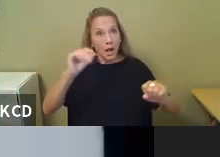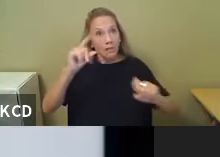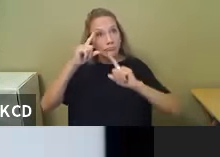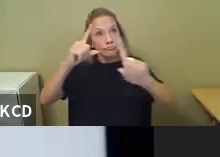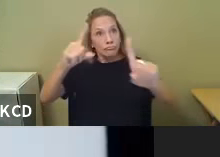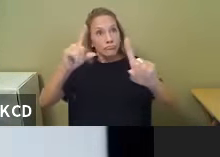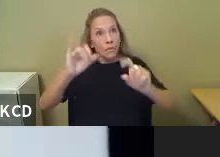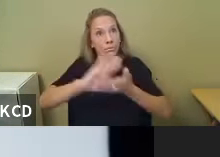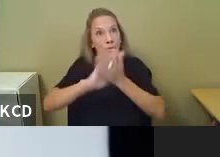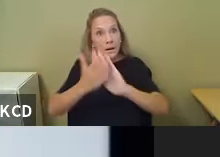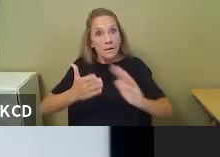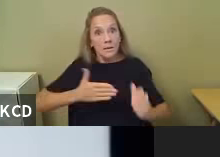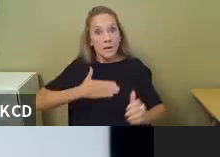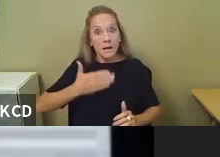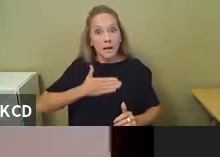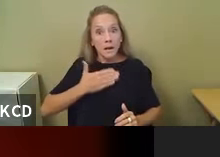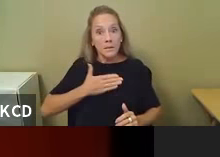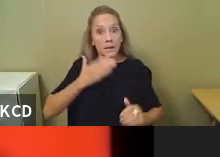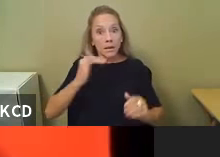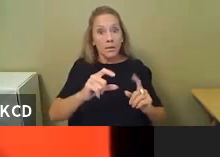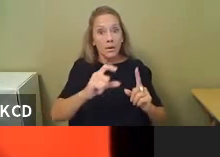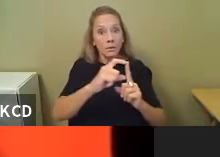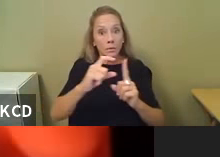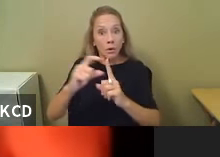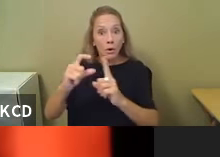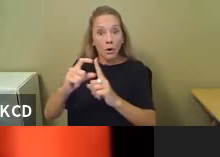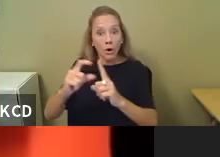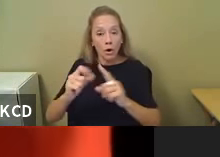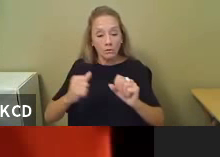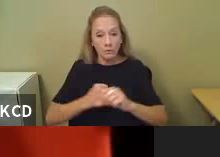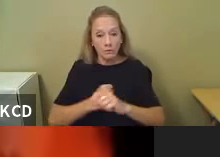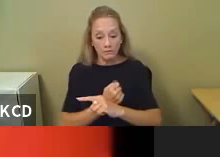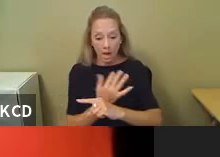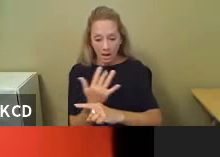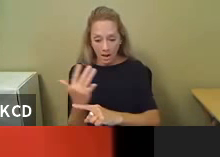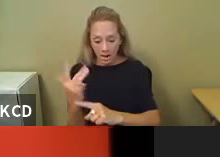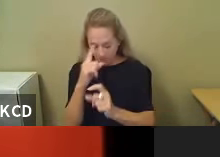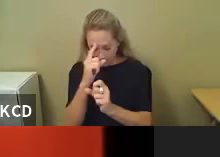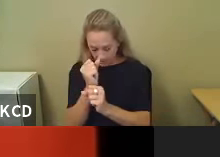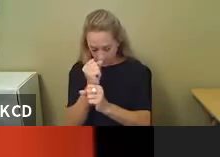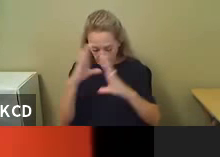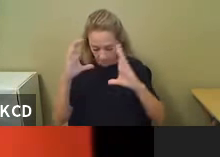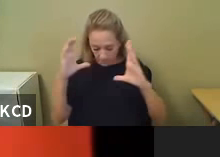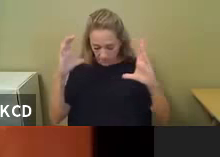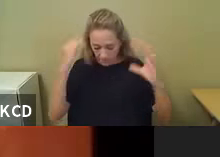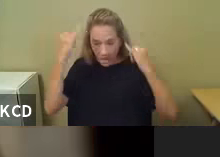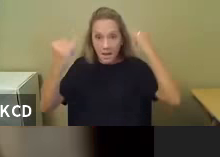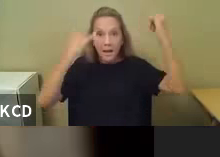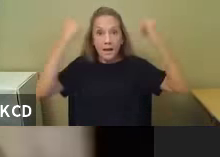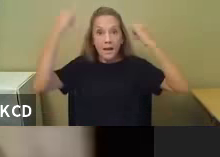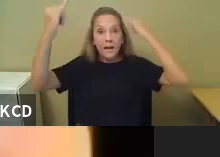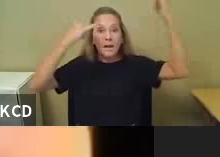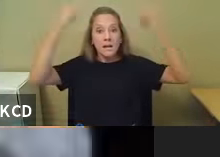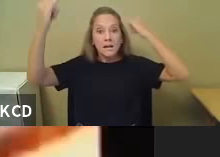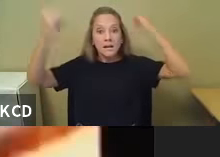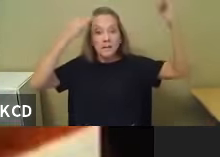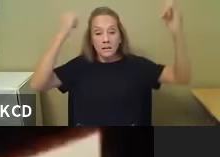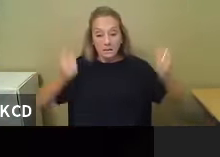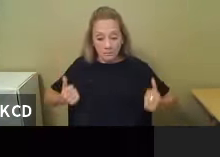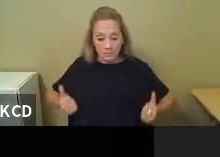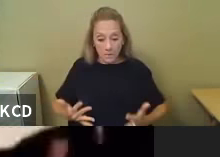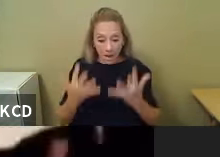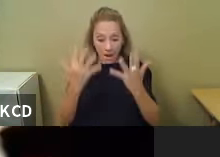happiness. These words sparked a fire in the imagination of mankind. They inspired a